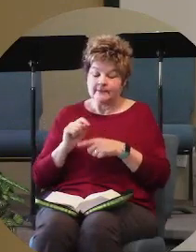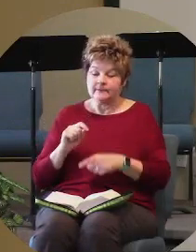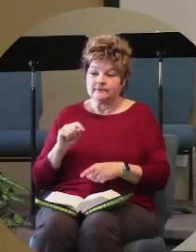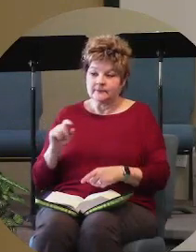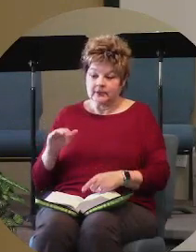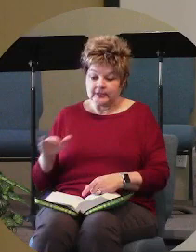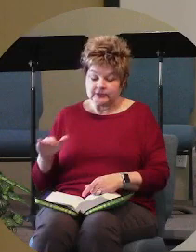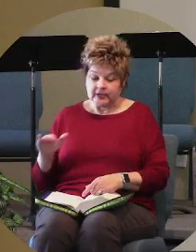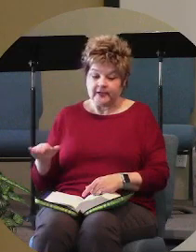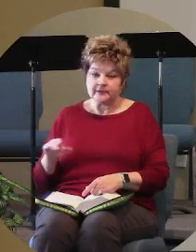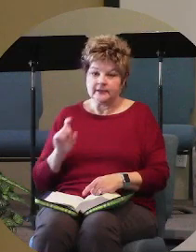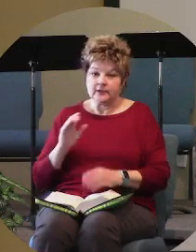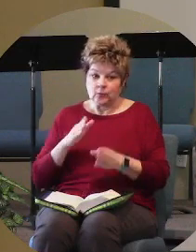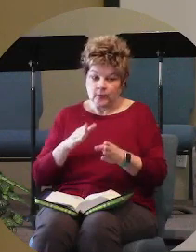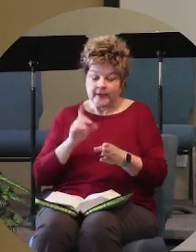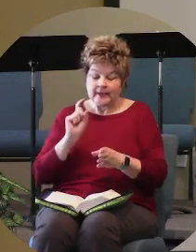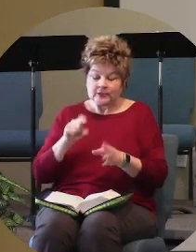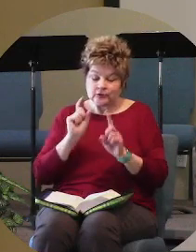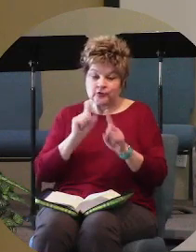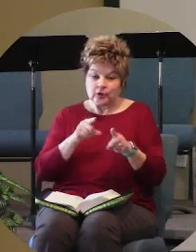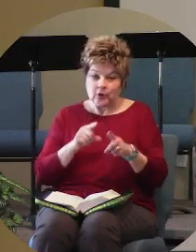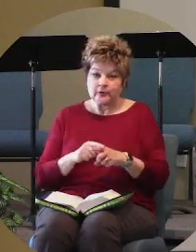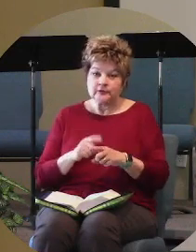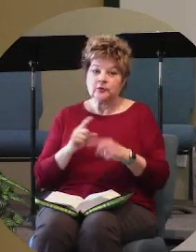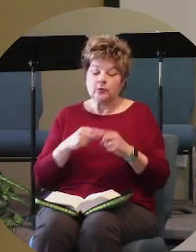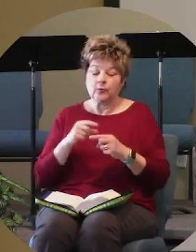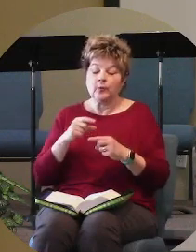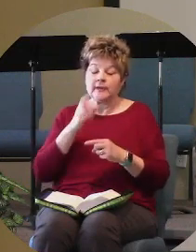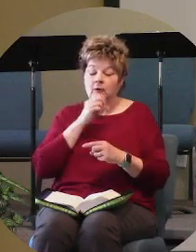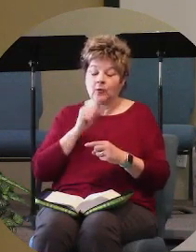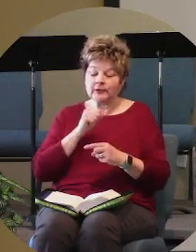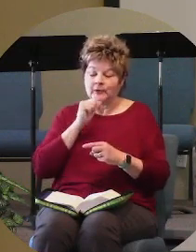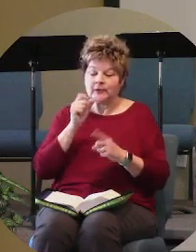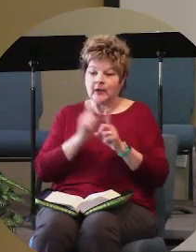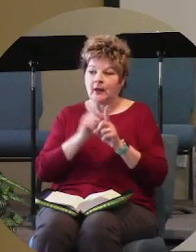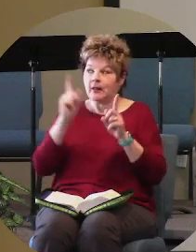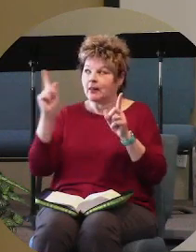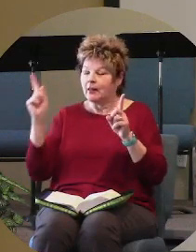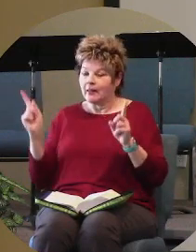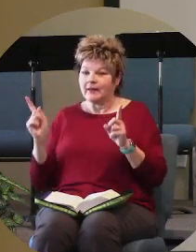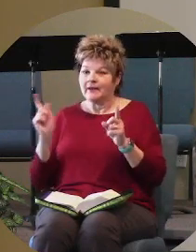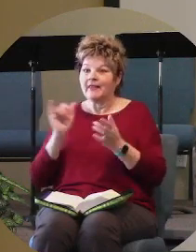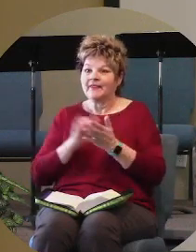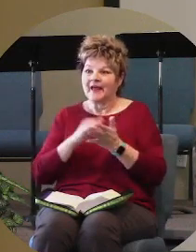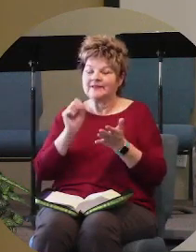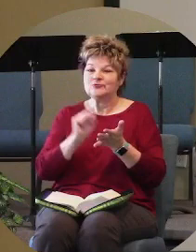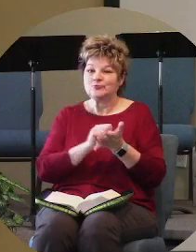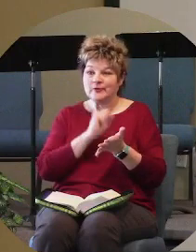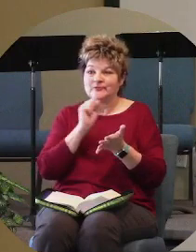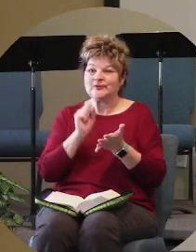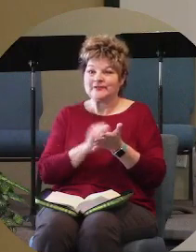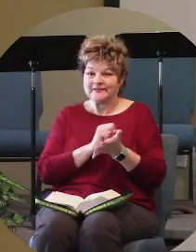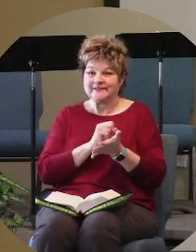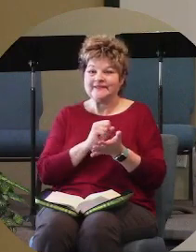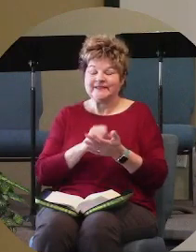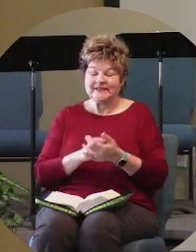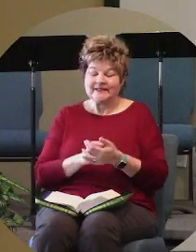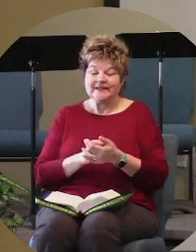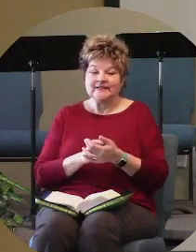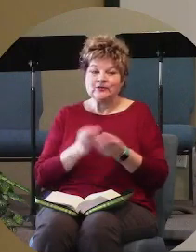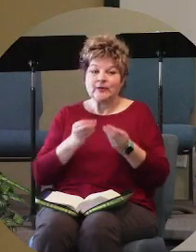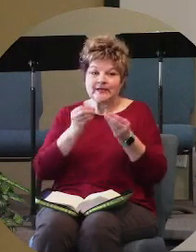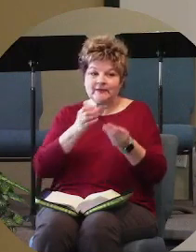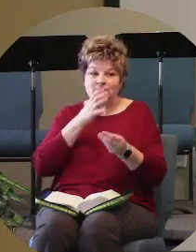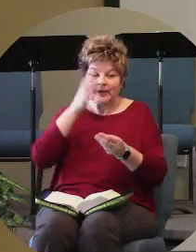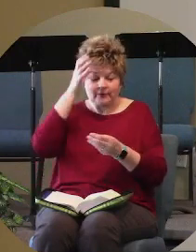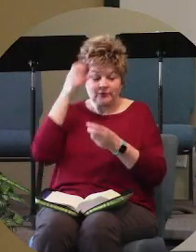in the way in which he should go so that when he is old, he won't depart from it. Guess what? That's scripture. So he gives parents